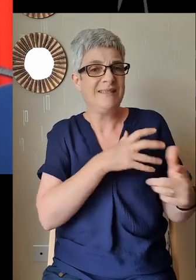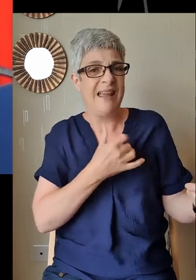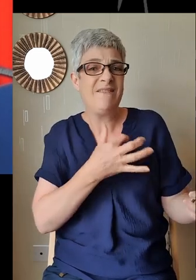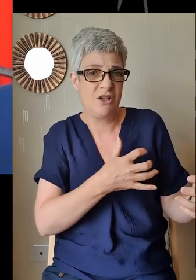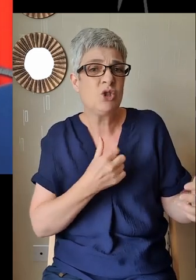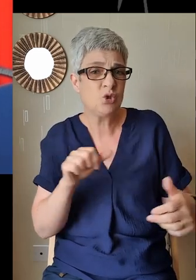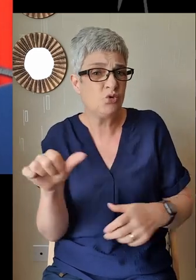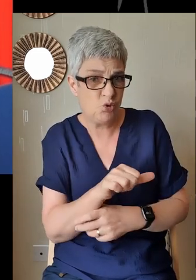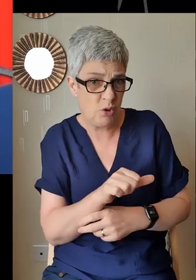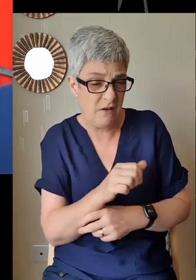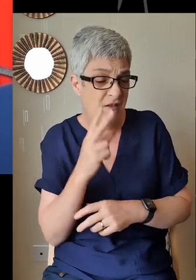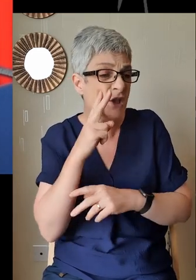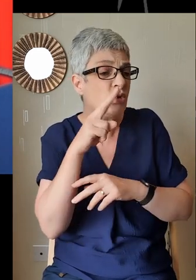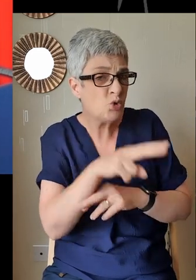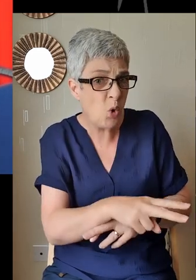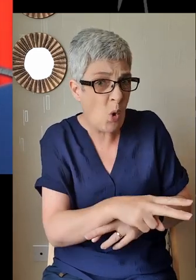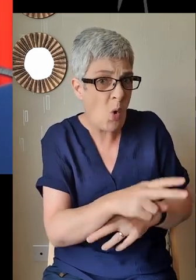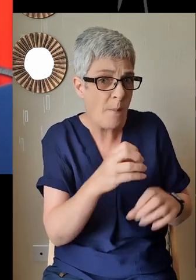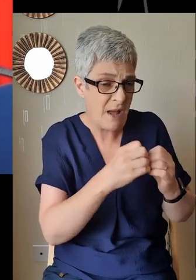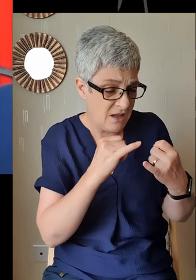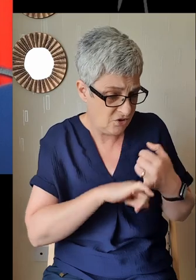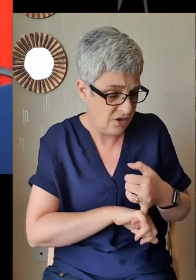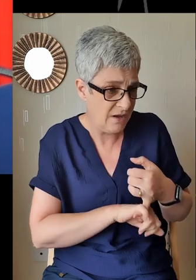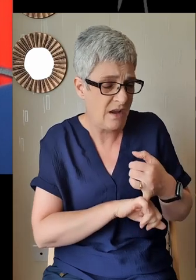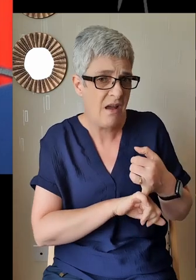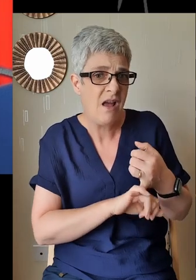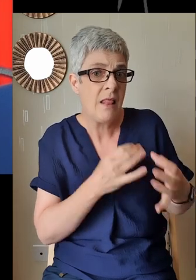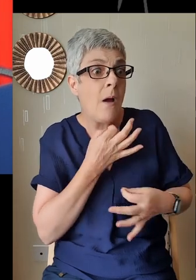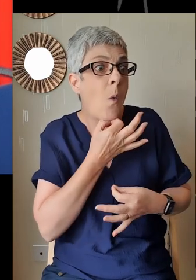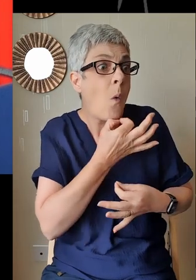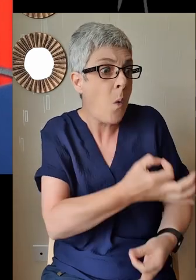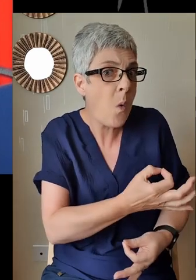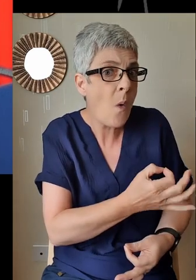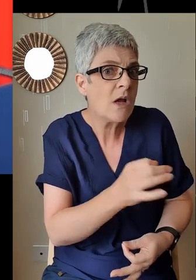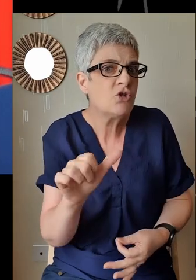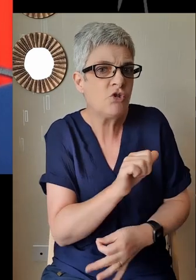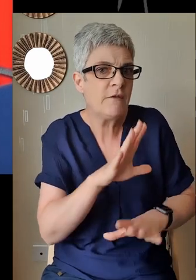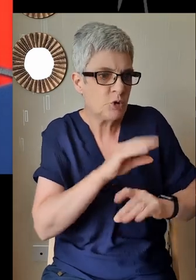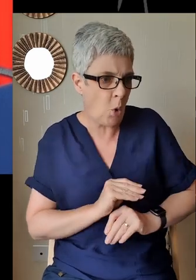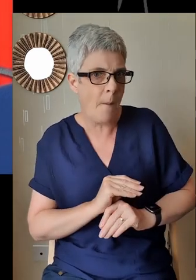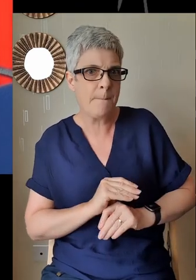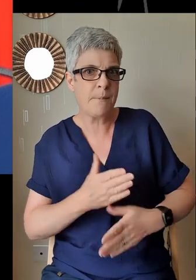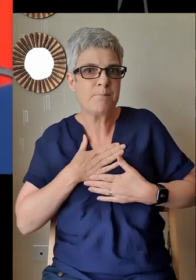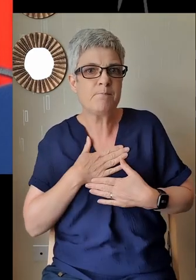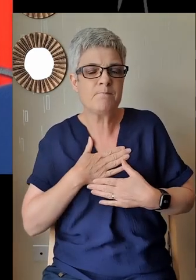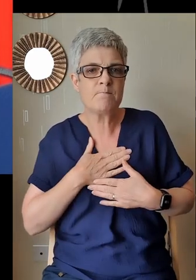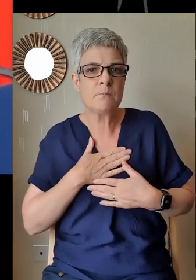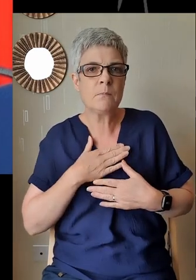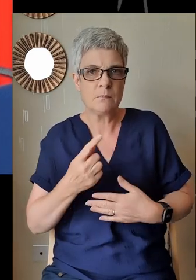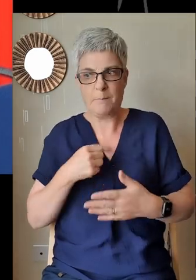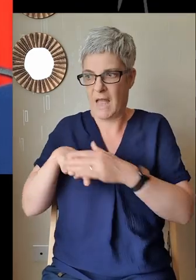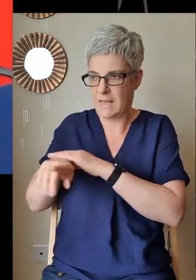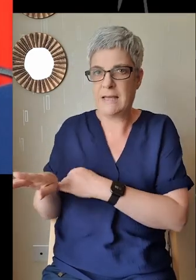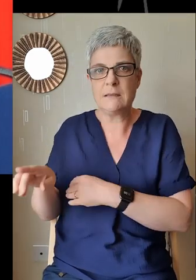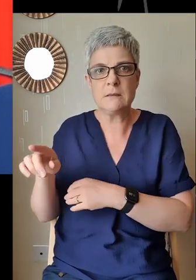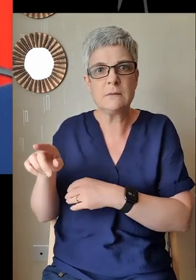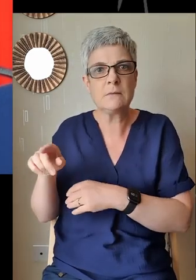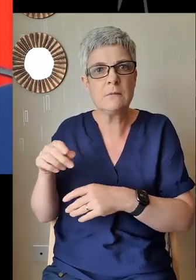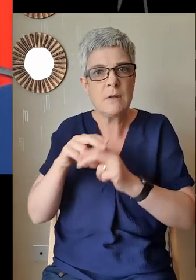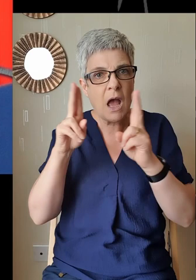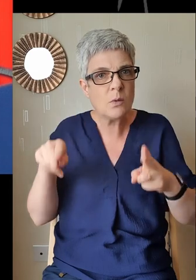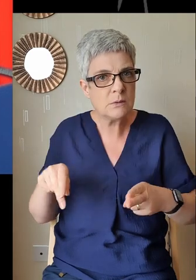rooftop? He saw Bathsheba, he became attracted, he should have strangled it at that point and gone back indoors.